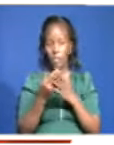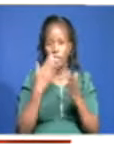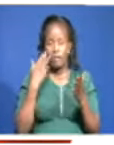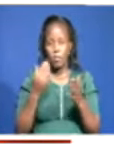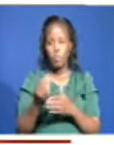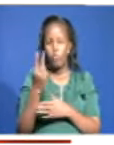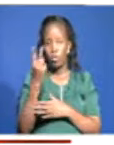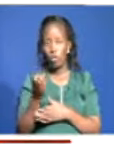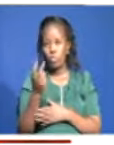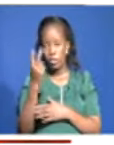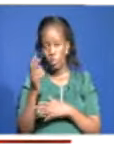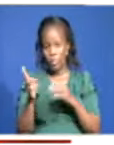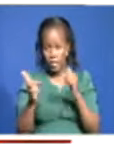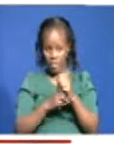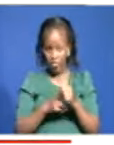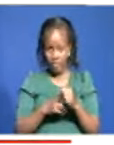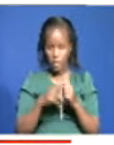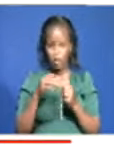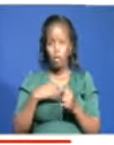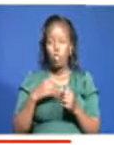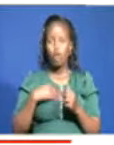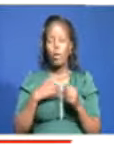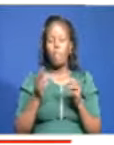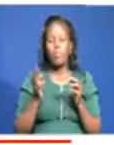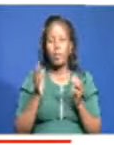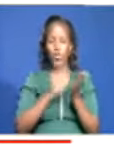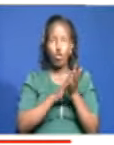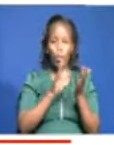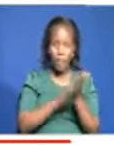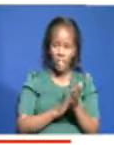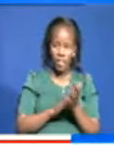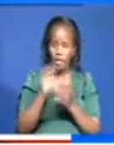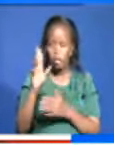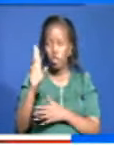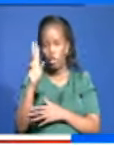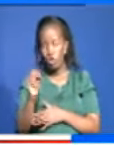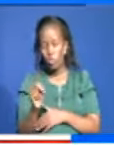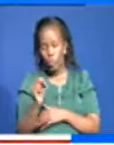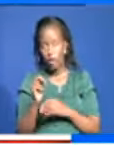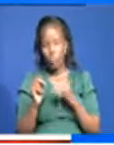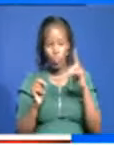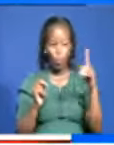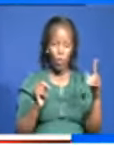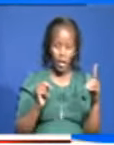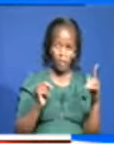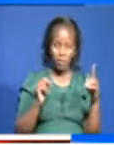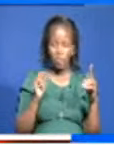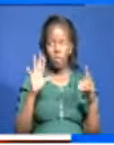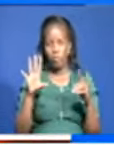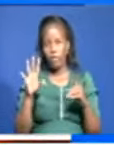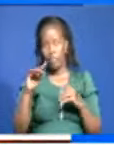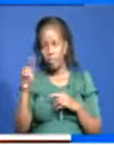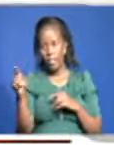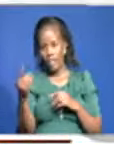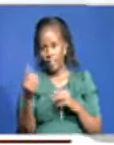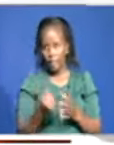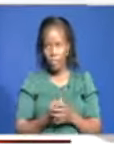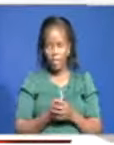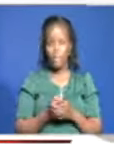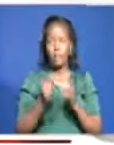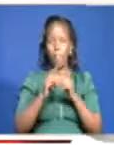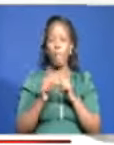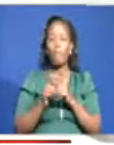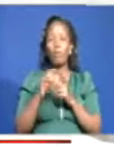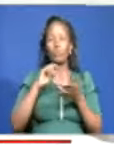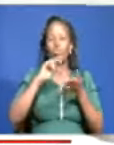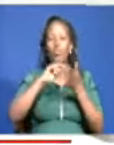the recommended UN ratio of 1 to 5,000. At the same time, contractors and project owners were called upon